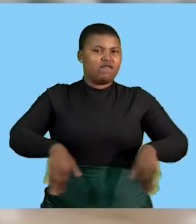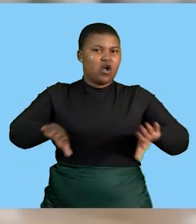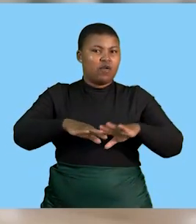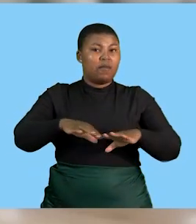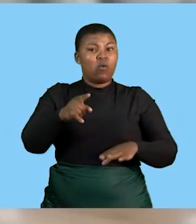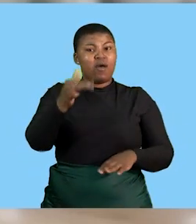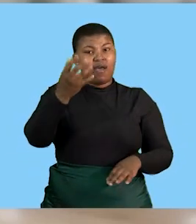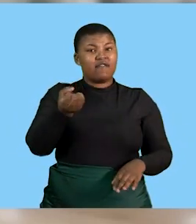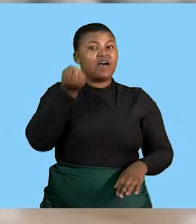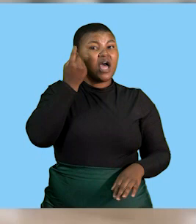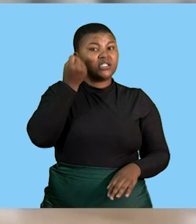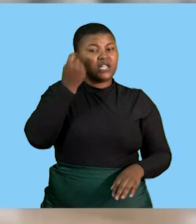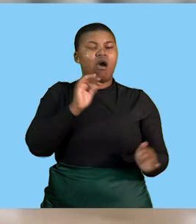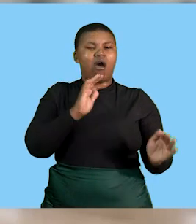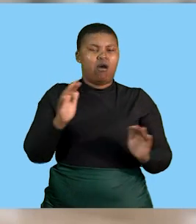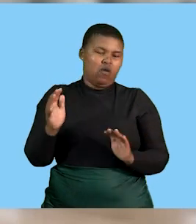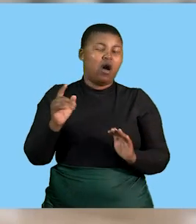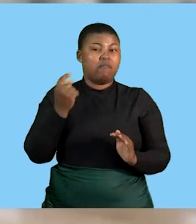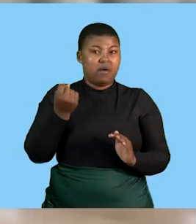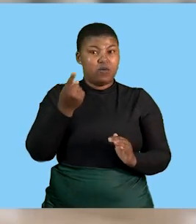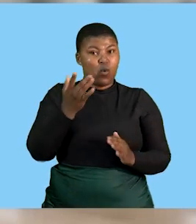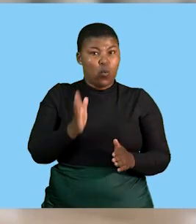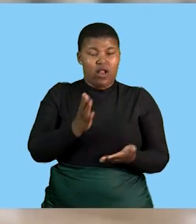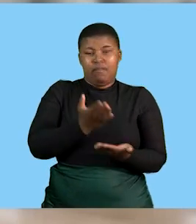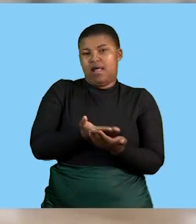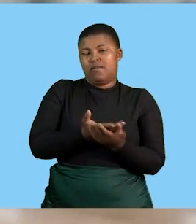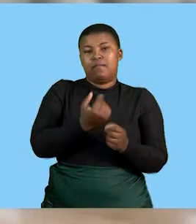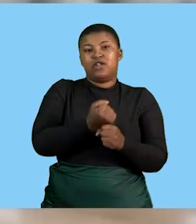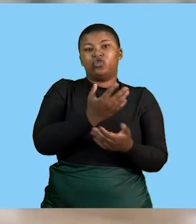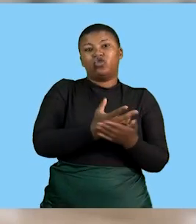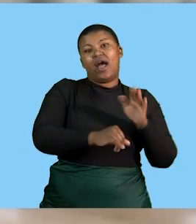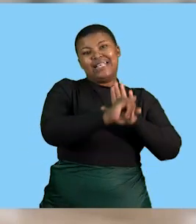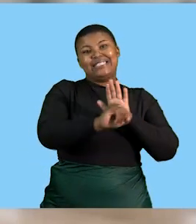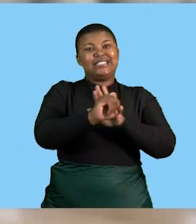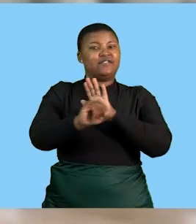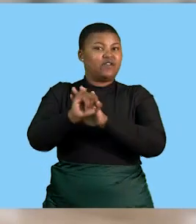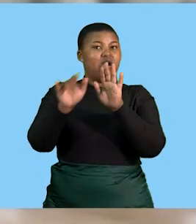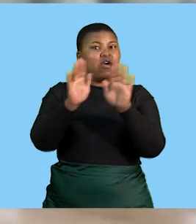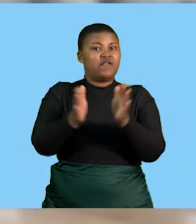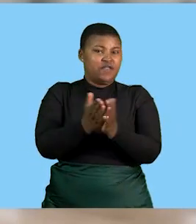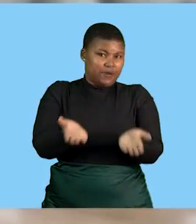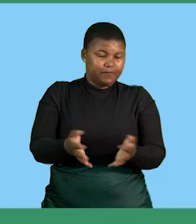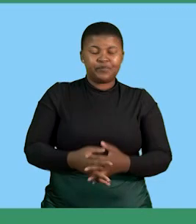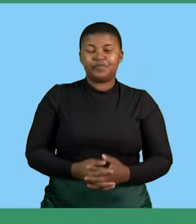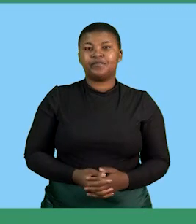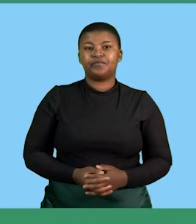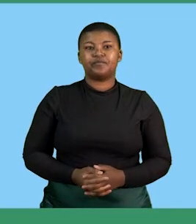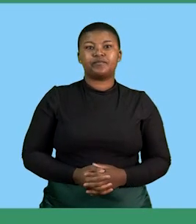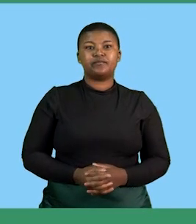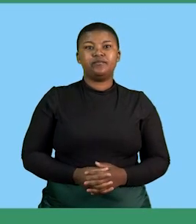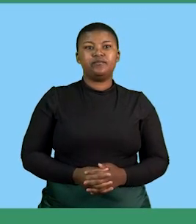an understanding of these components that you will be able to identify these components from a given